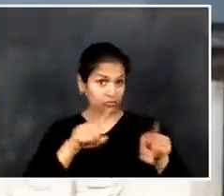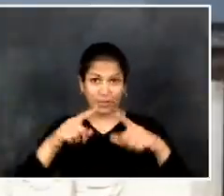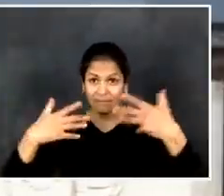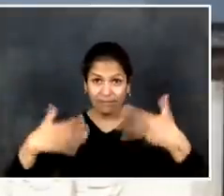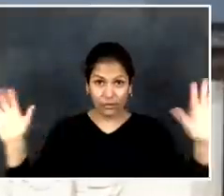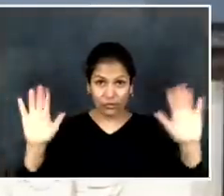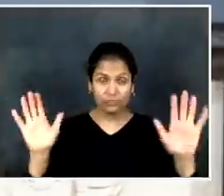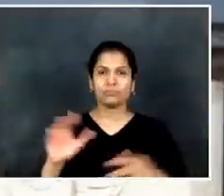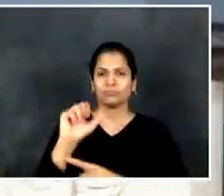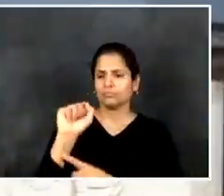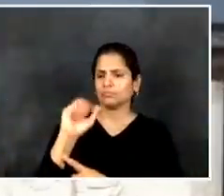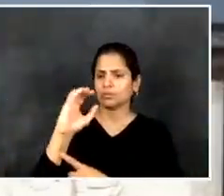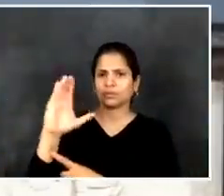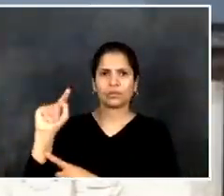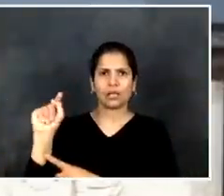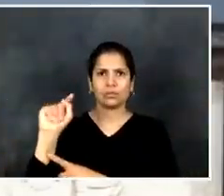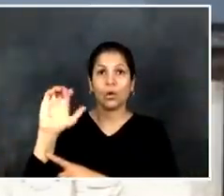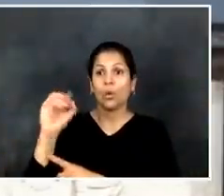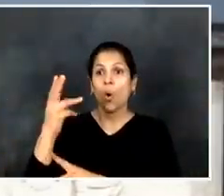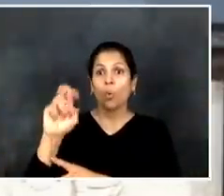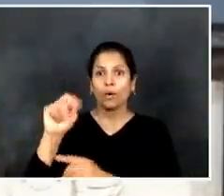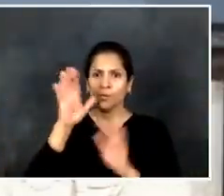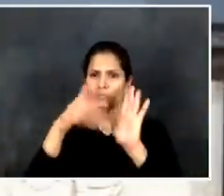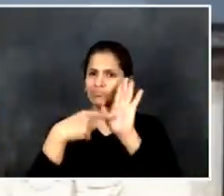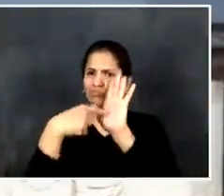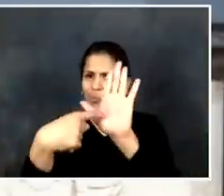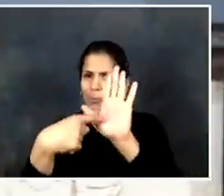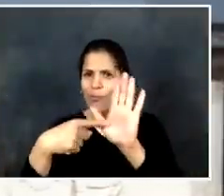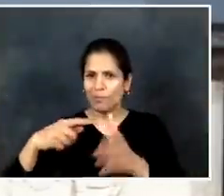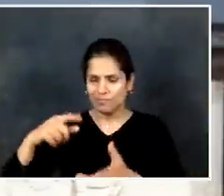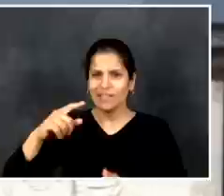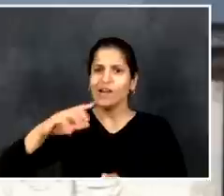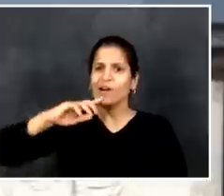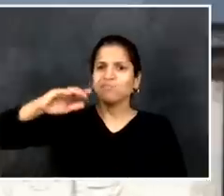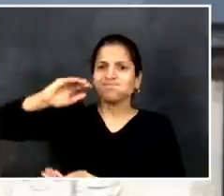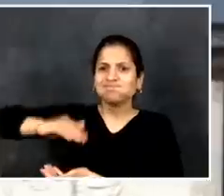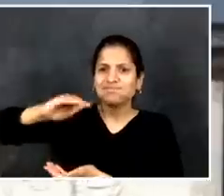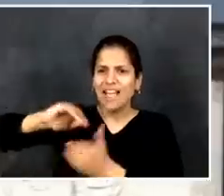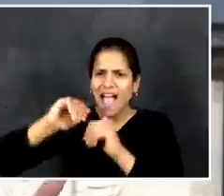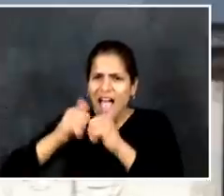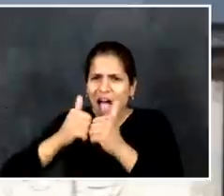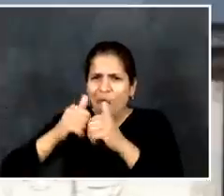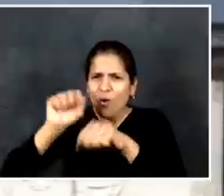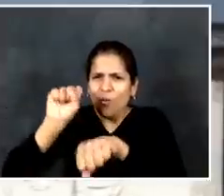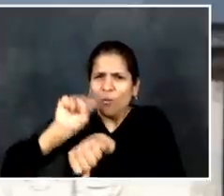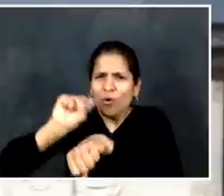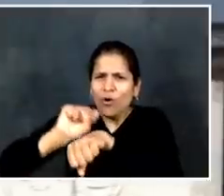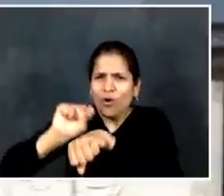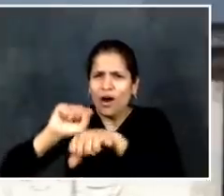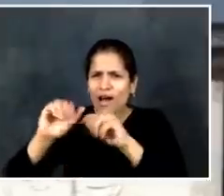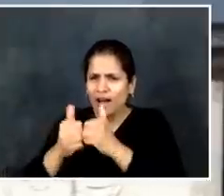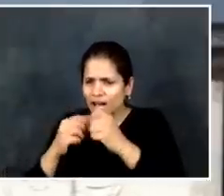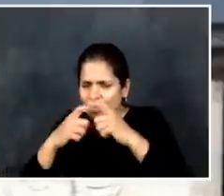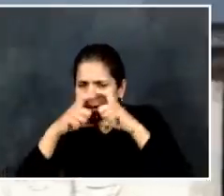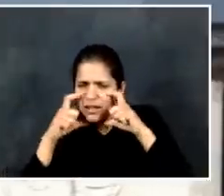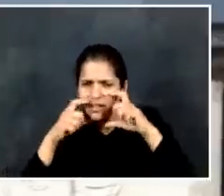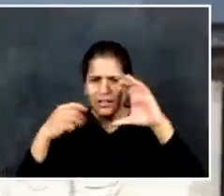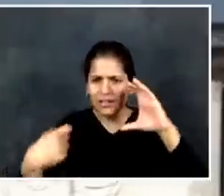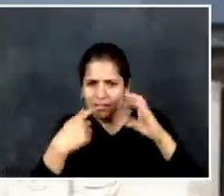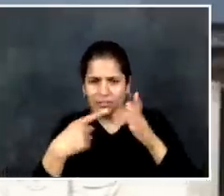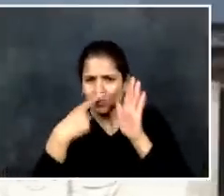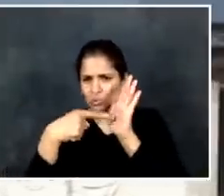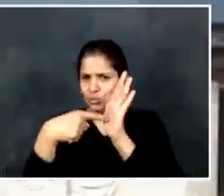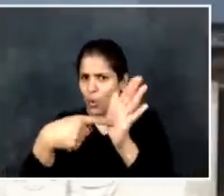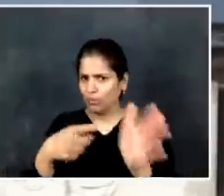to give people a sense of how this amazing machine actually works homegrown in New York City. Go ahead. Next, we